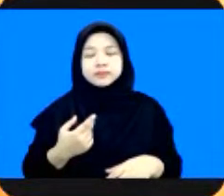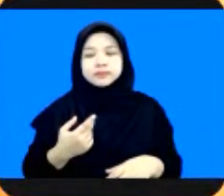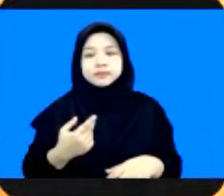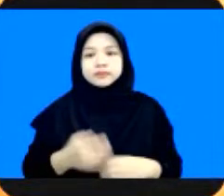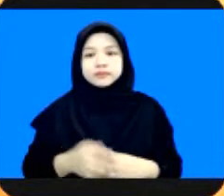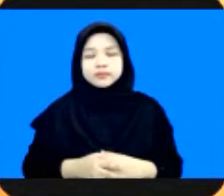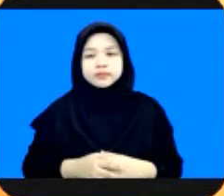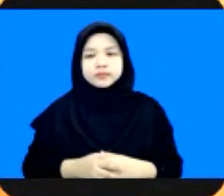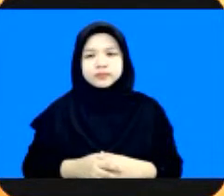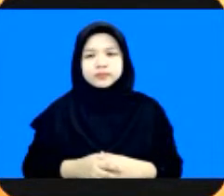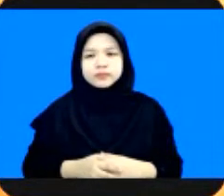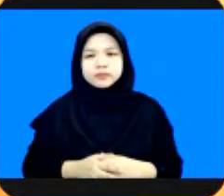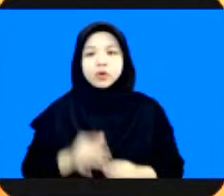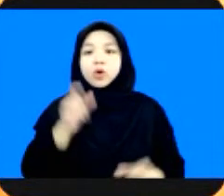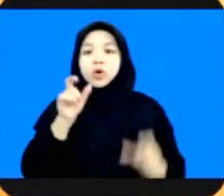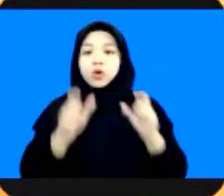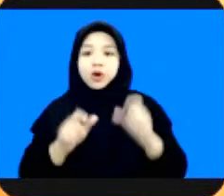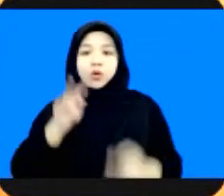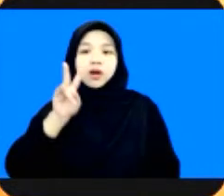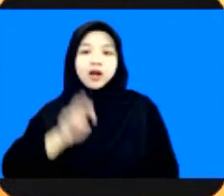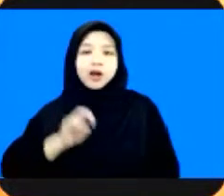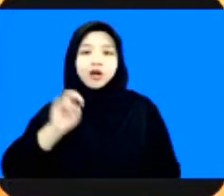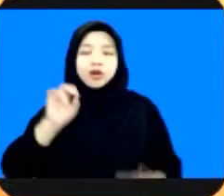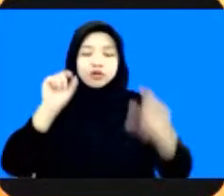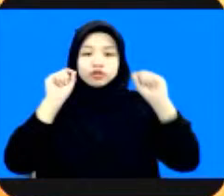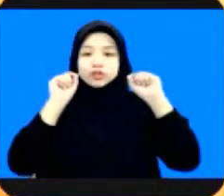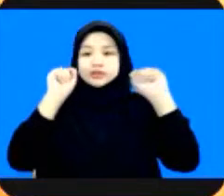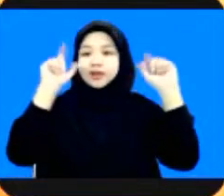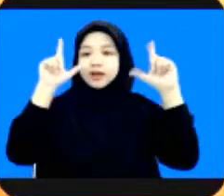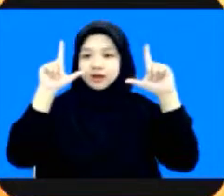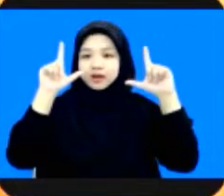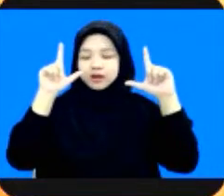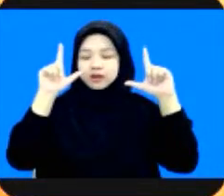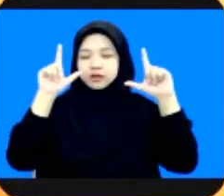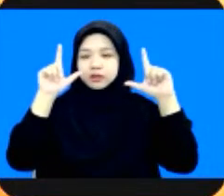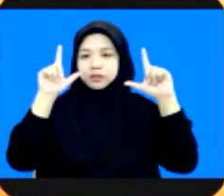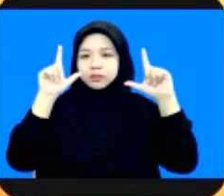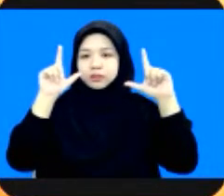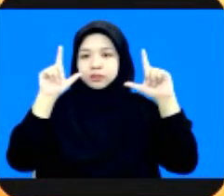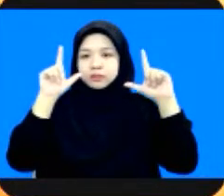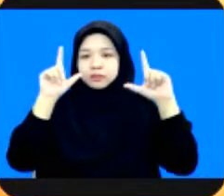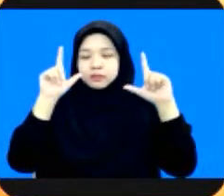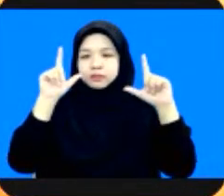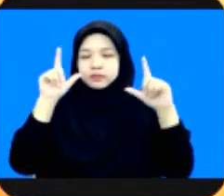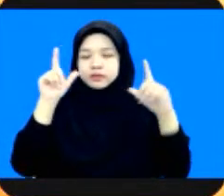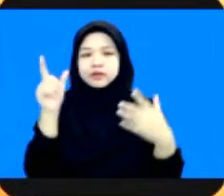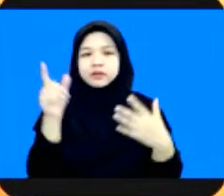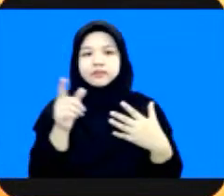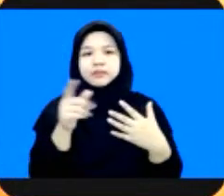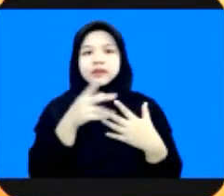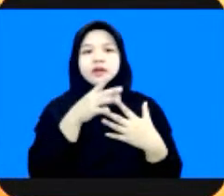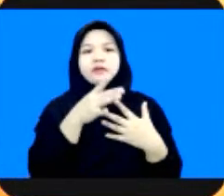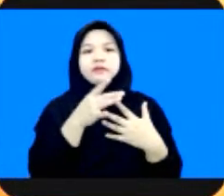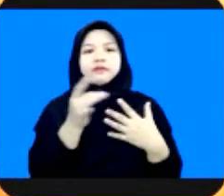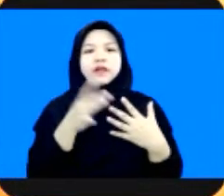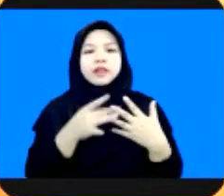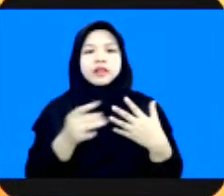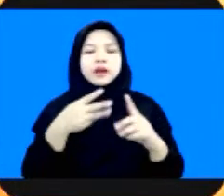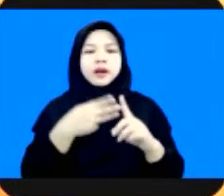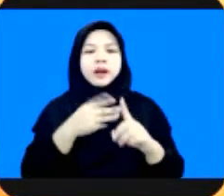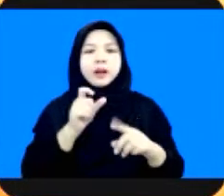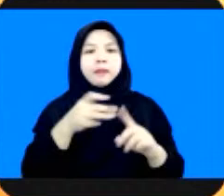about filter bubble social media algorithms. It is like, you know, that we